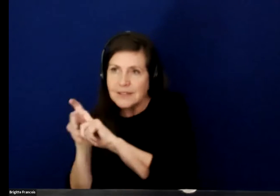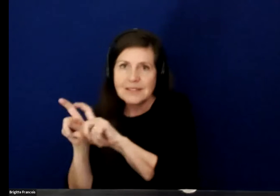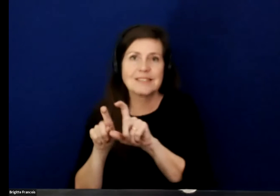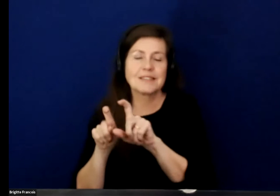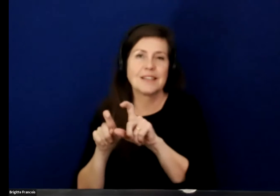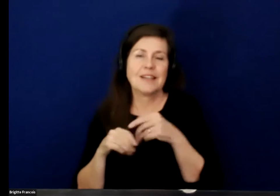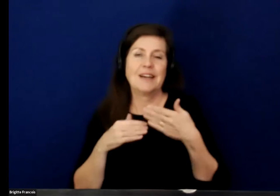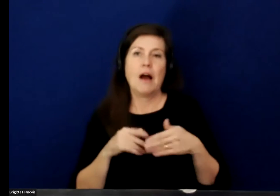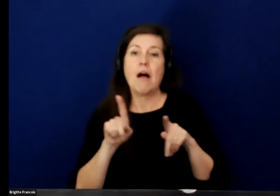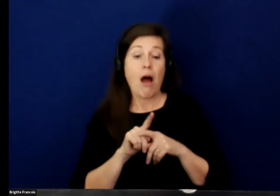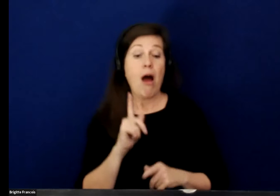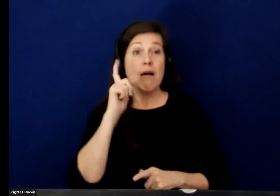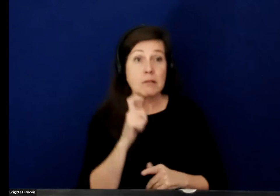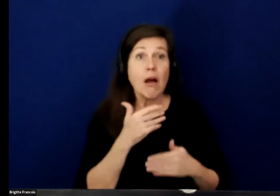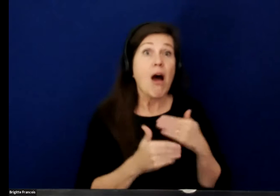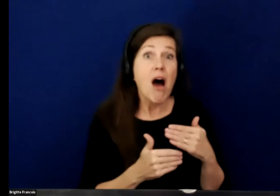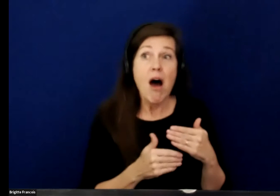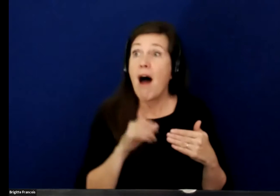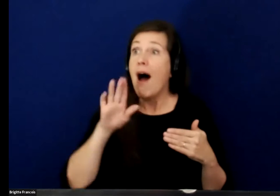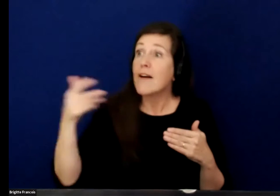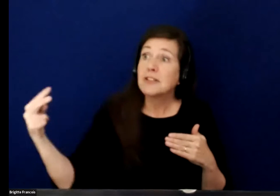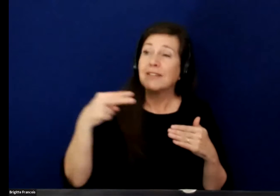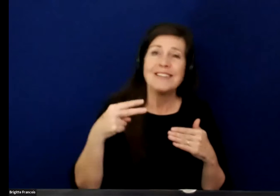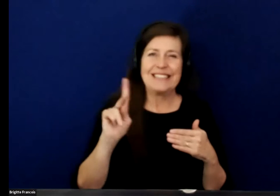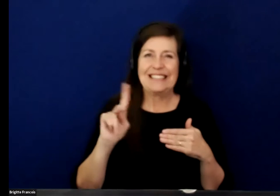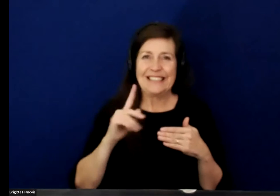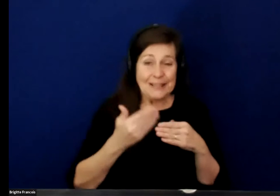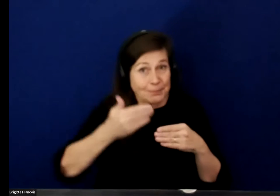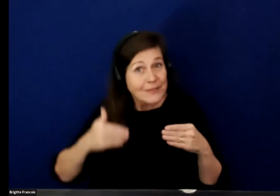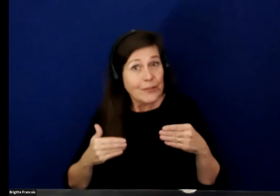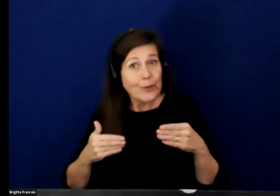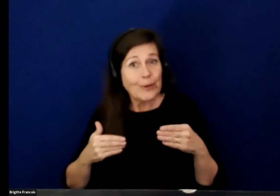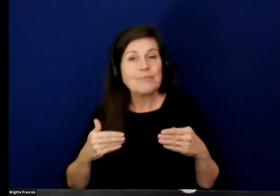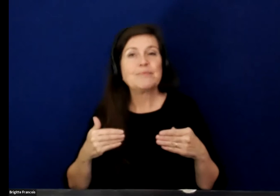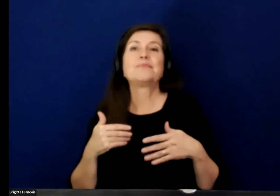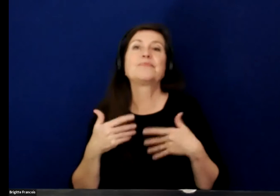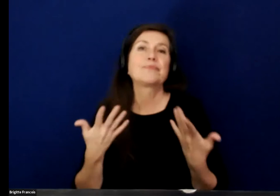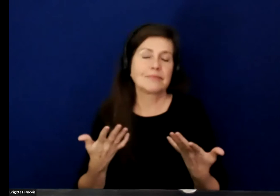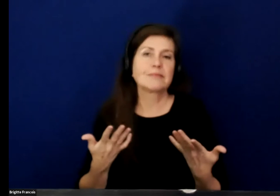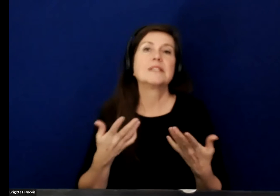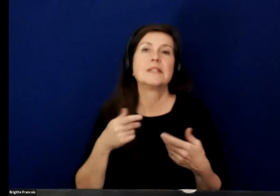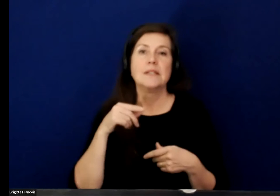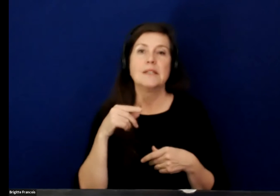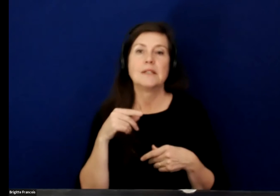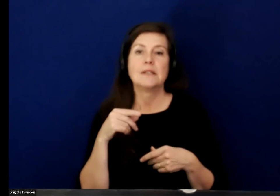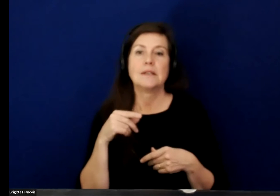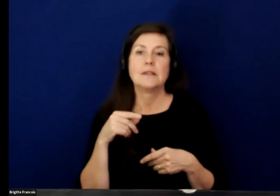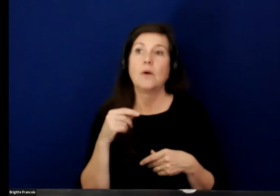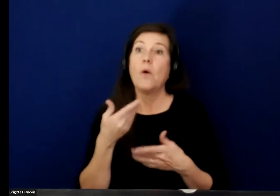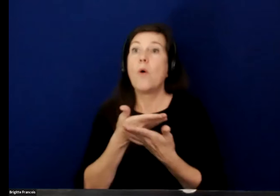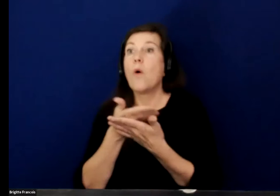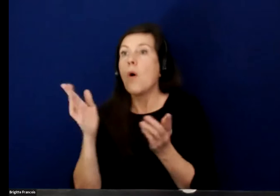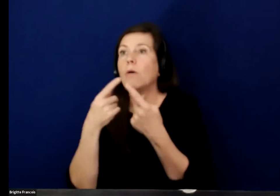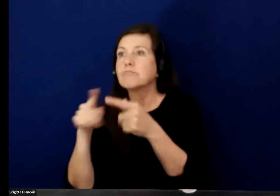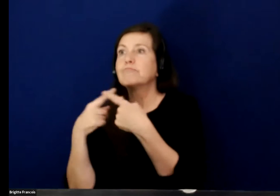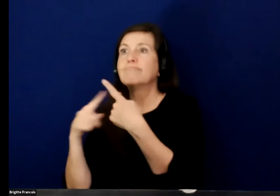starting in the needs of the users. And especially that comes to all those disabilities that